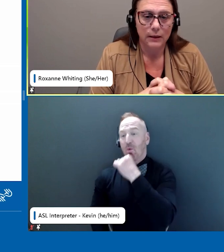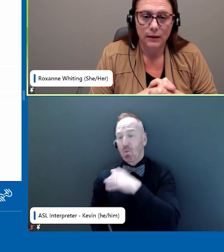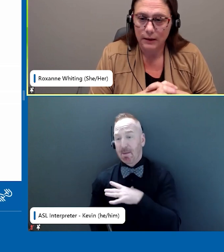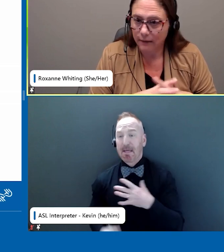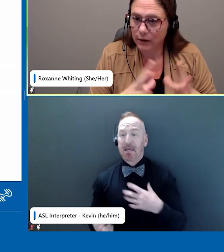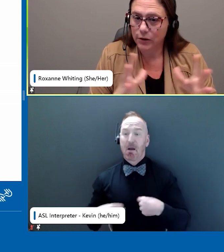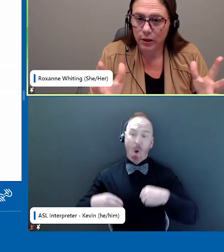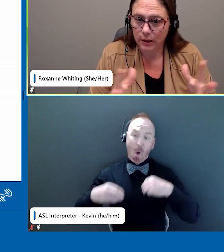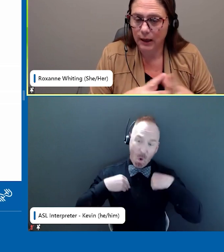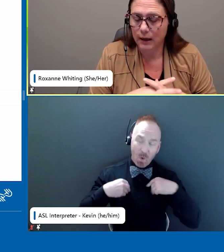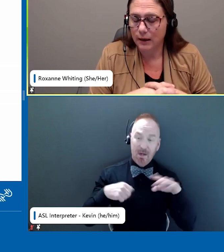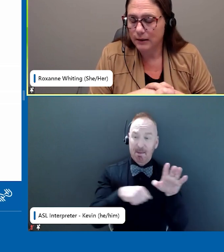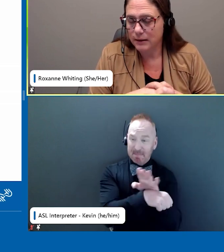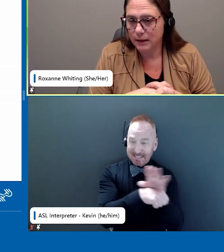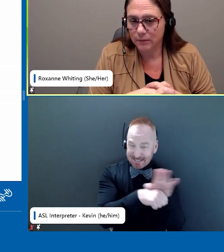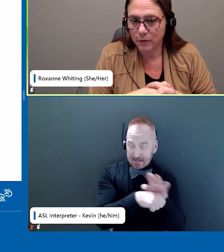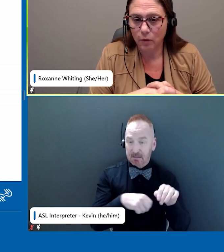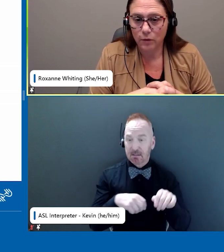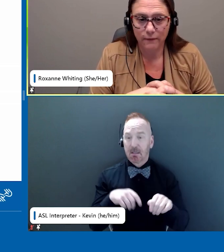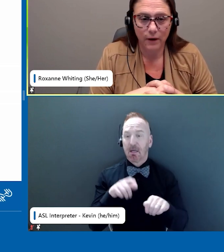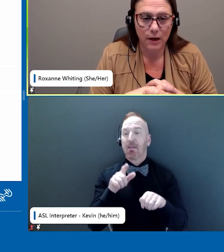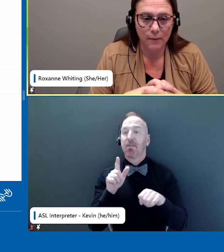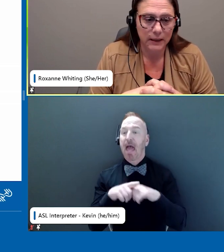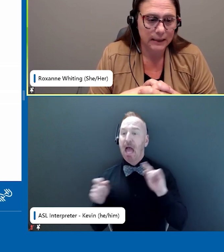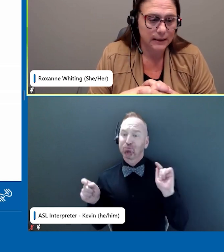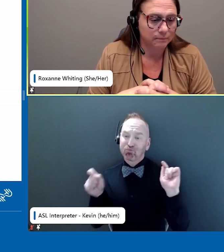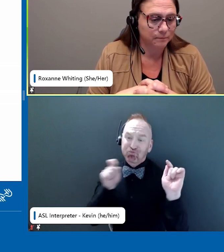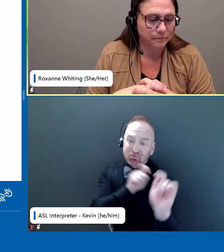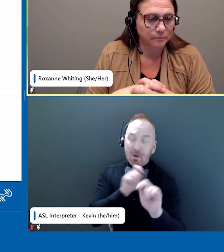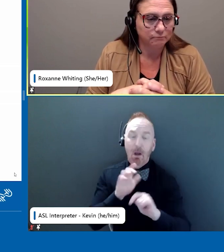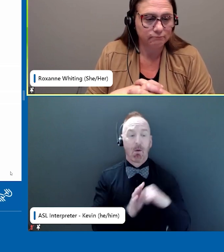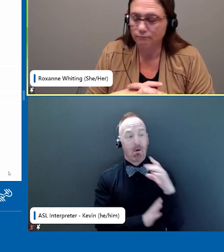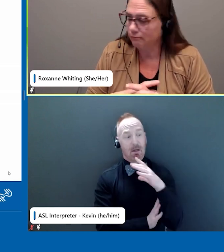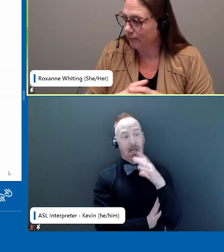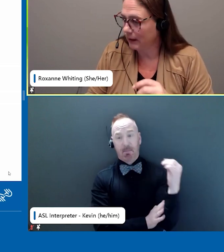in the evolution and growth of our companies.